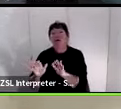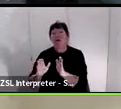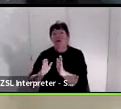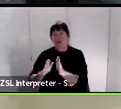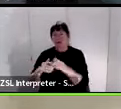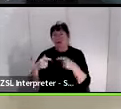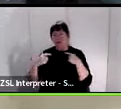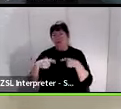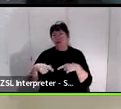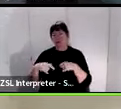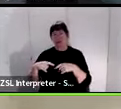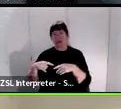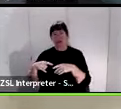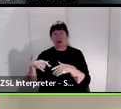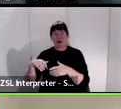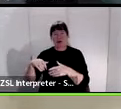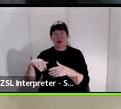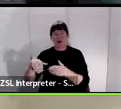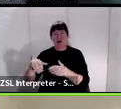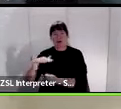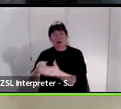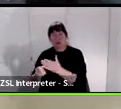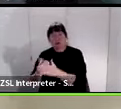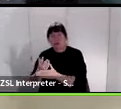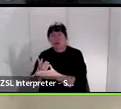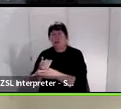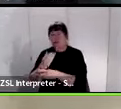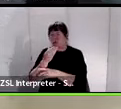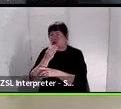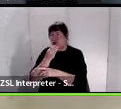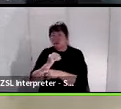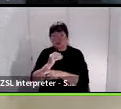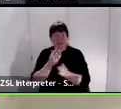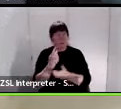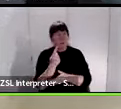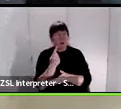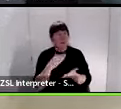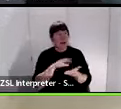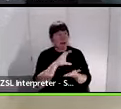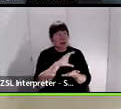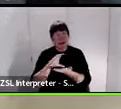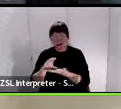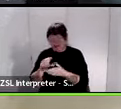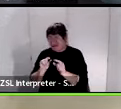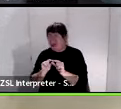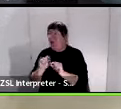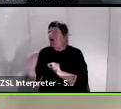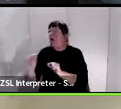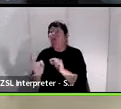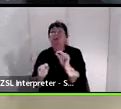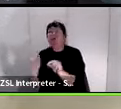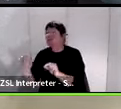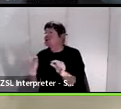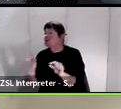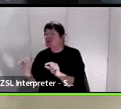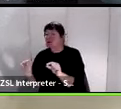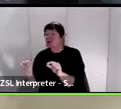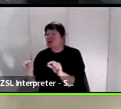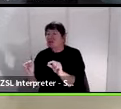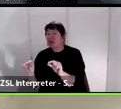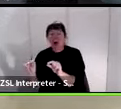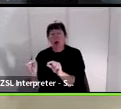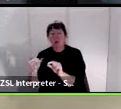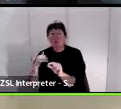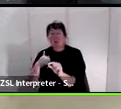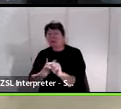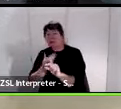plug funding gaps in community organisations. When some of the funding was reduced, they used it as like a funding pool